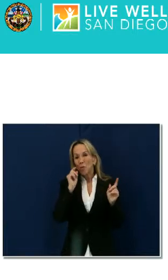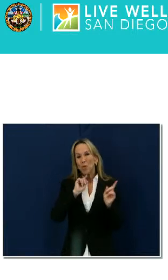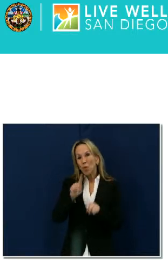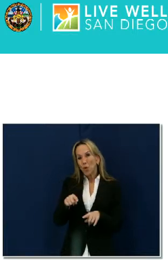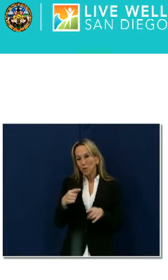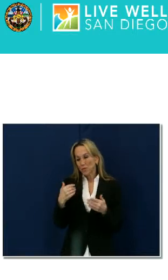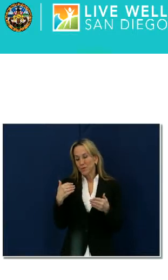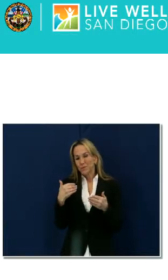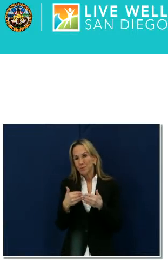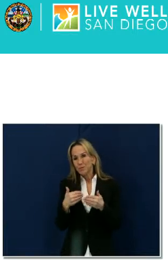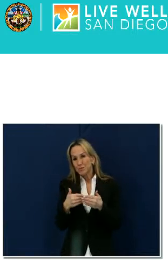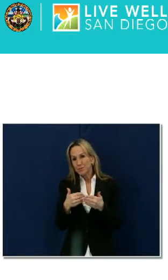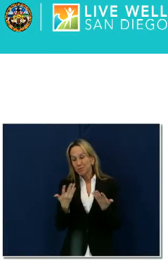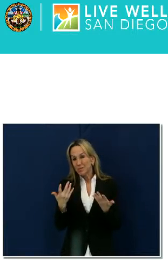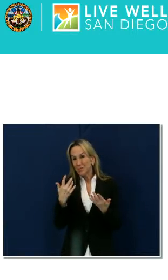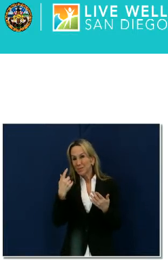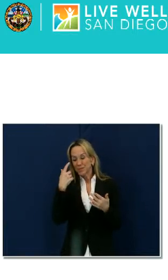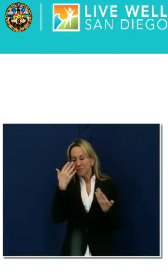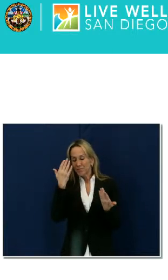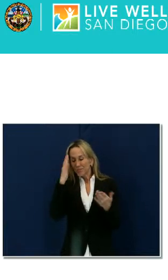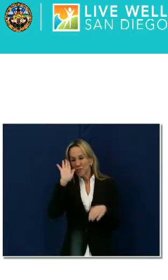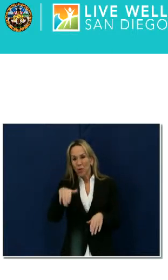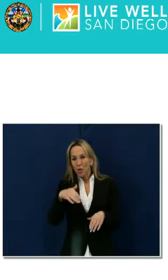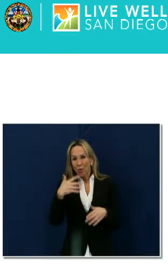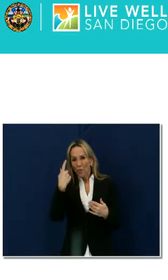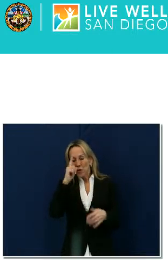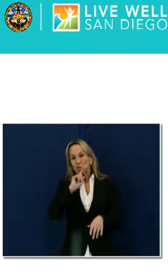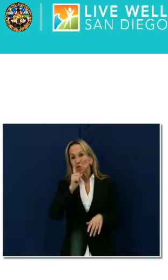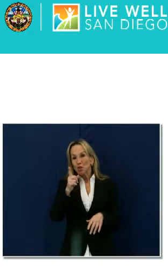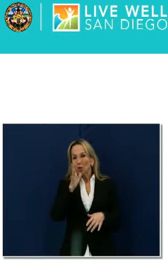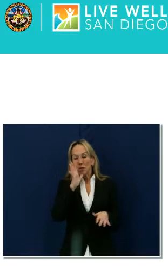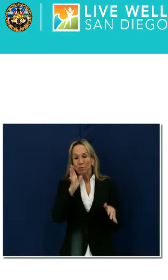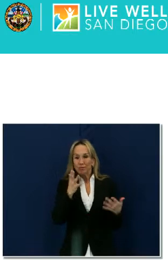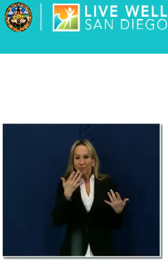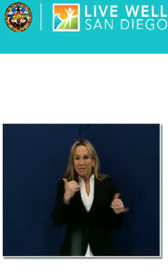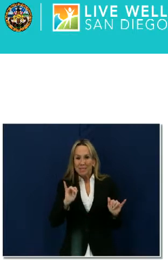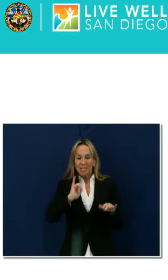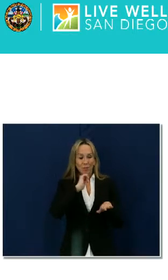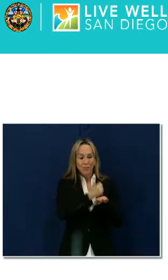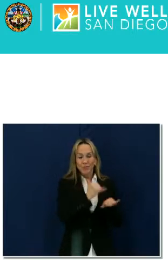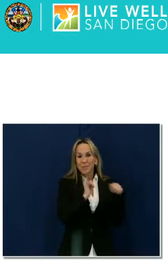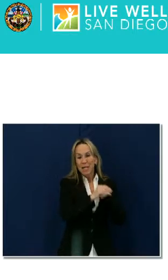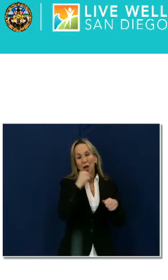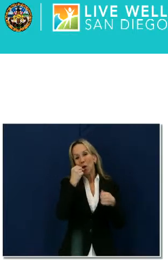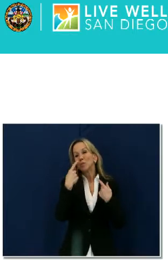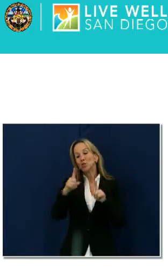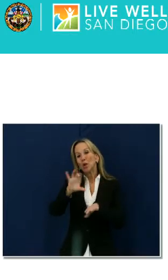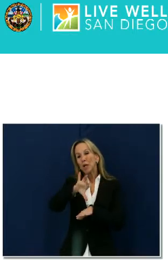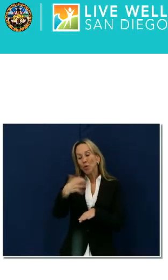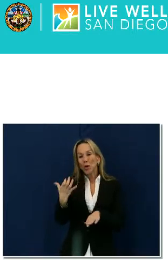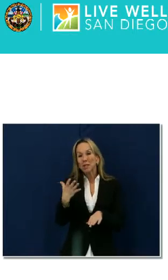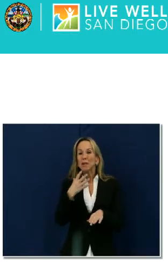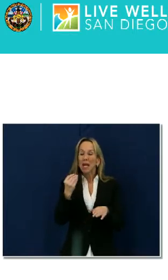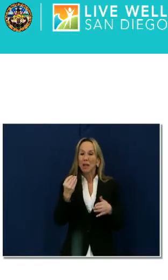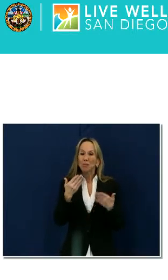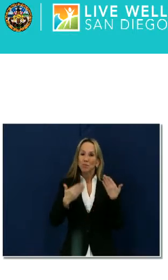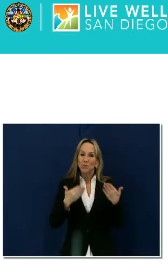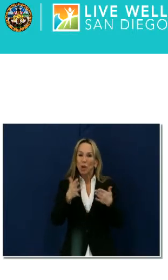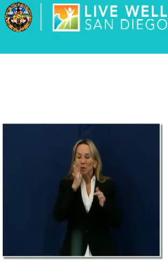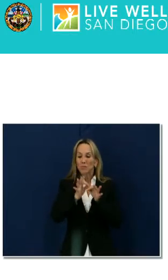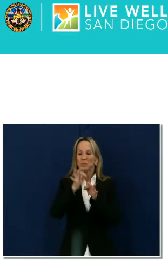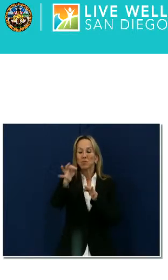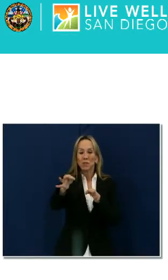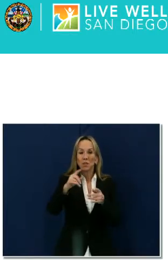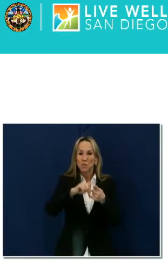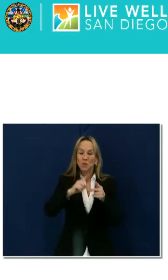beyond Christmas, and we feel that this will still follow over into the beginning of the year in